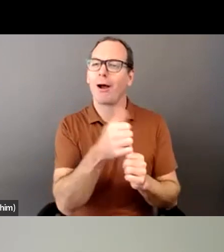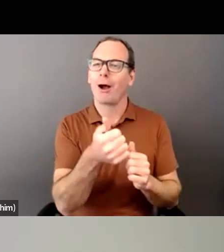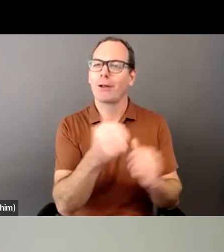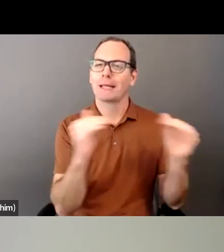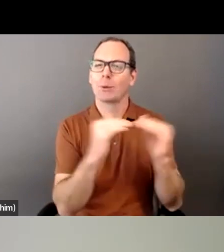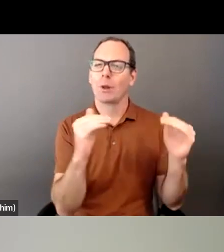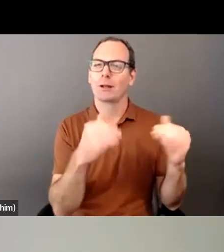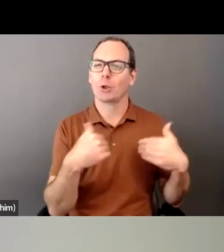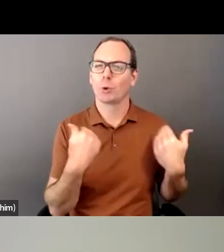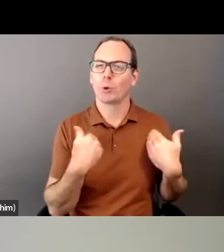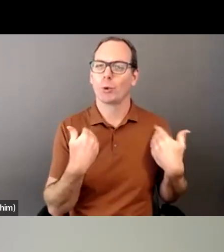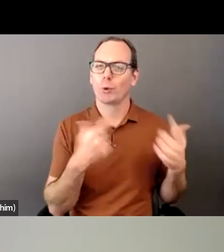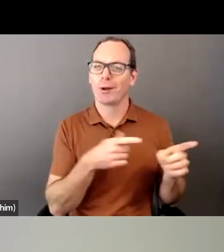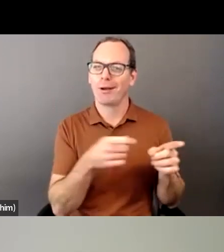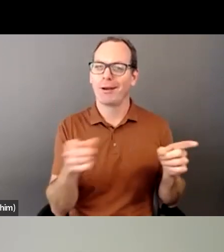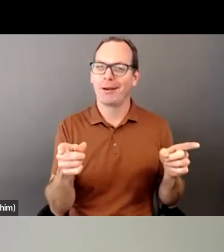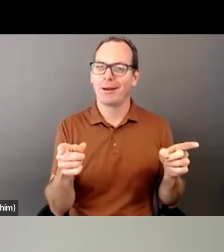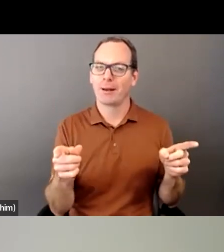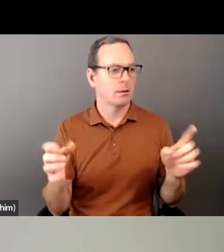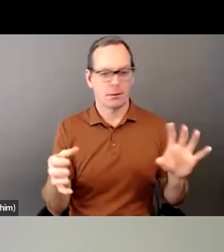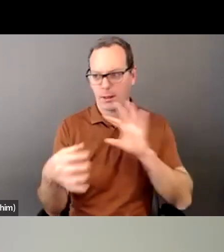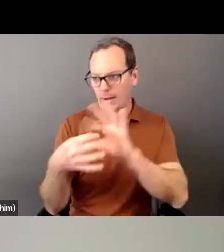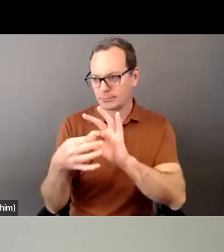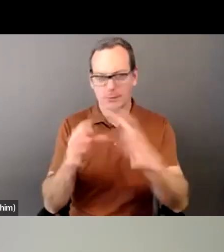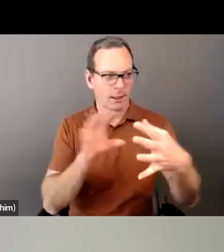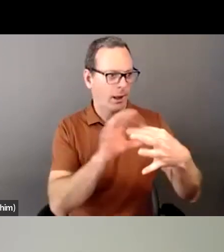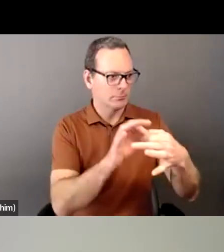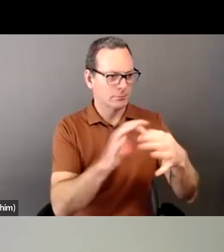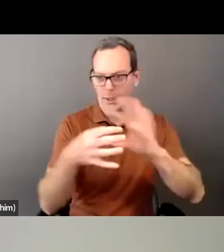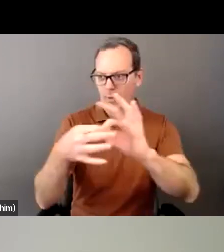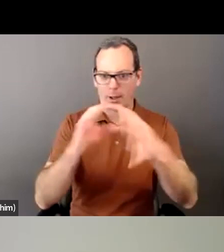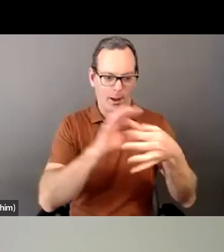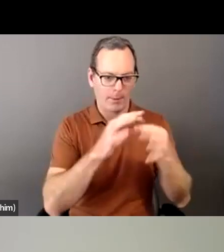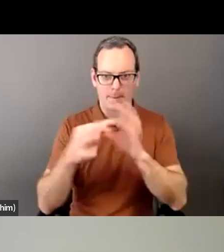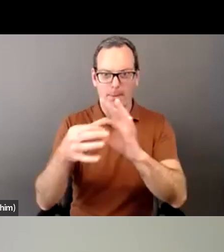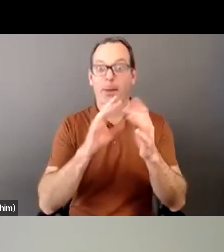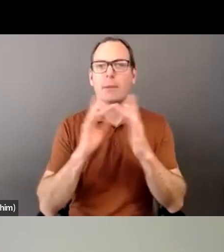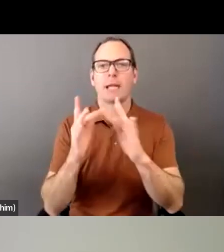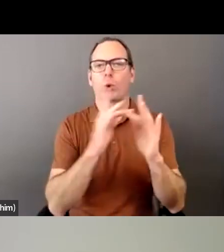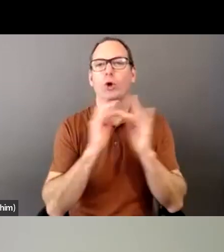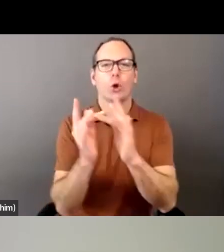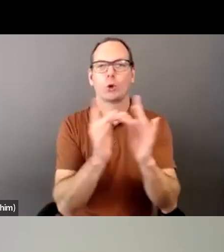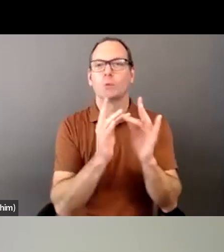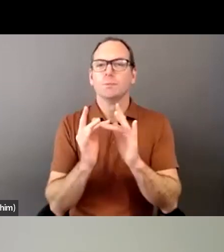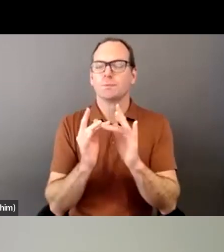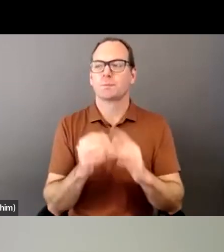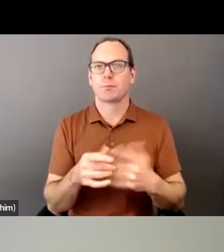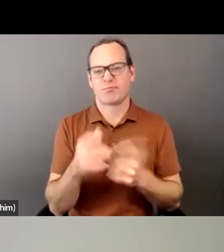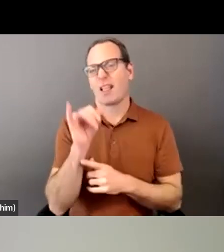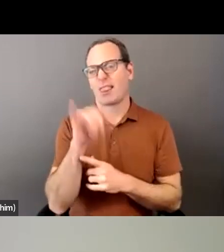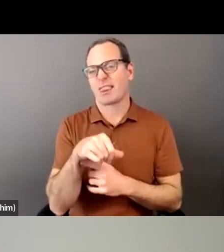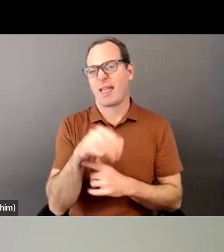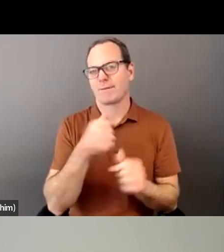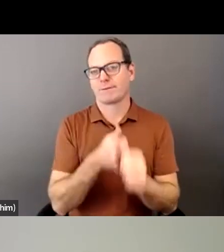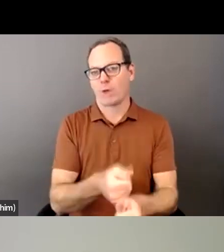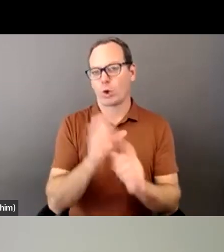youth connecting with other youth and creating networks, and that in itself is culturally grounded. And so you